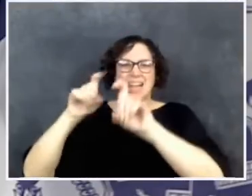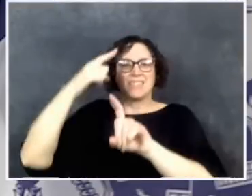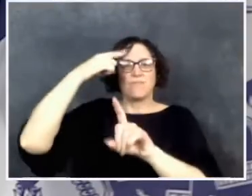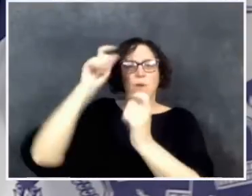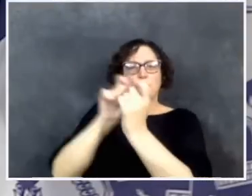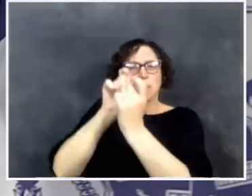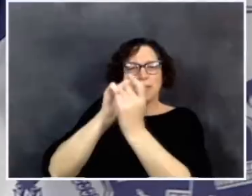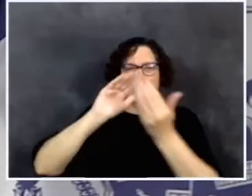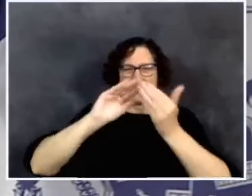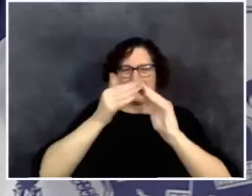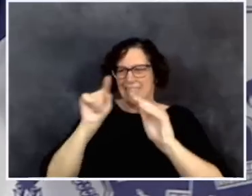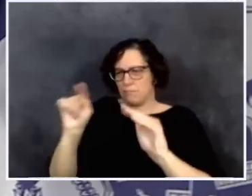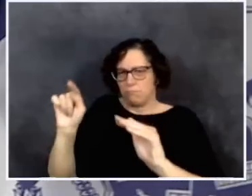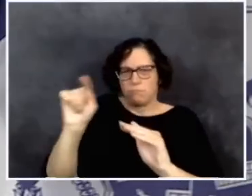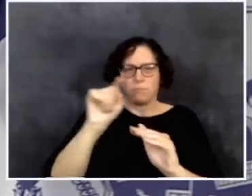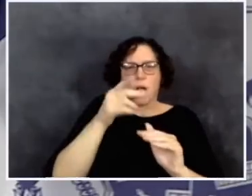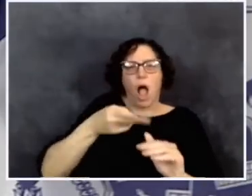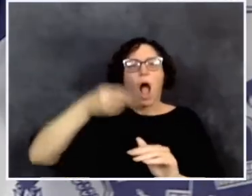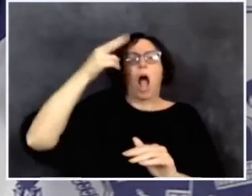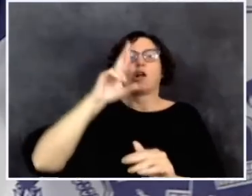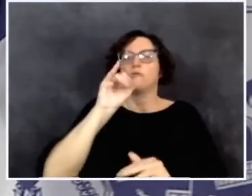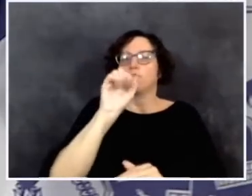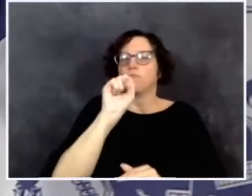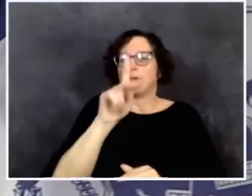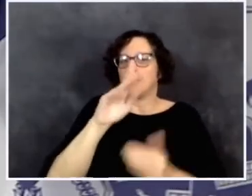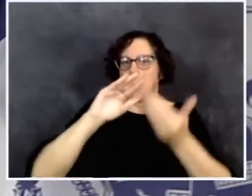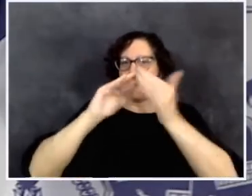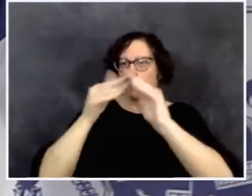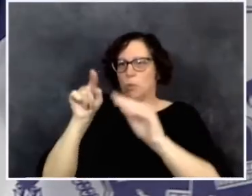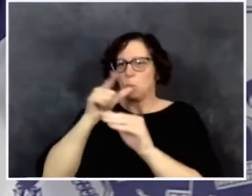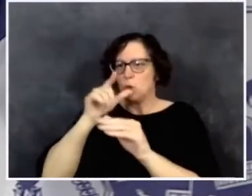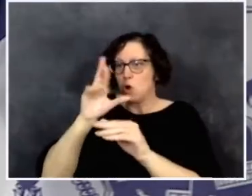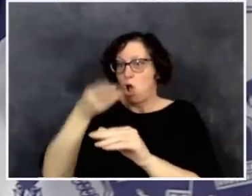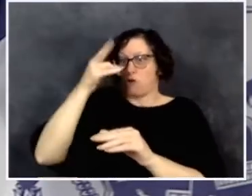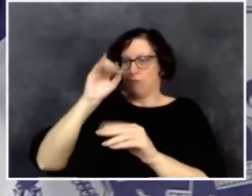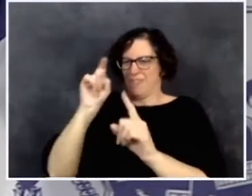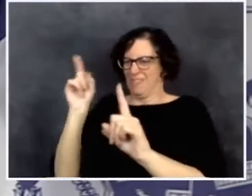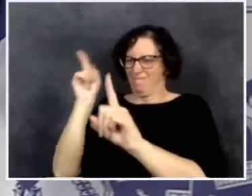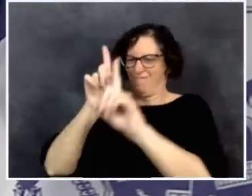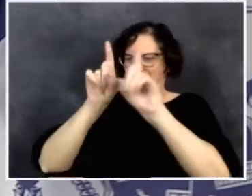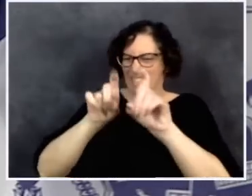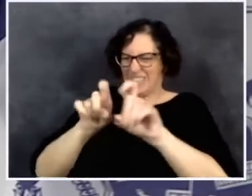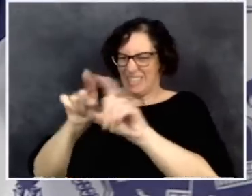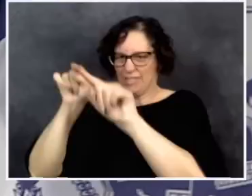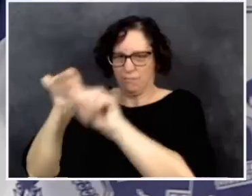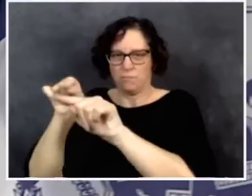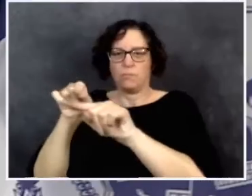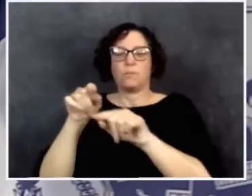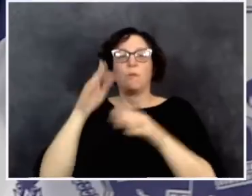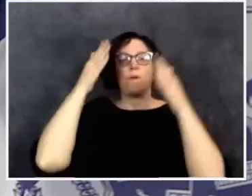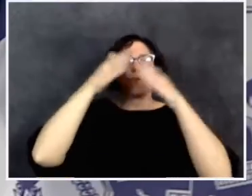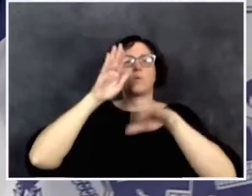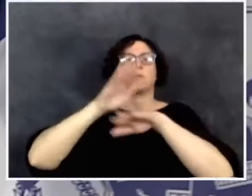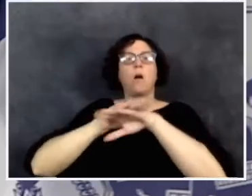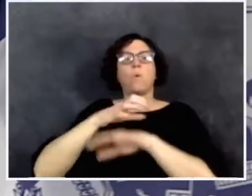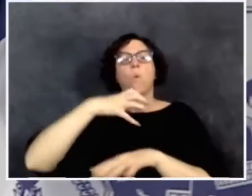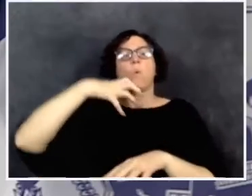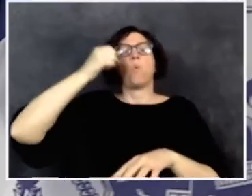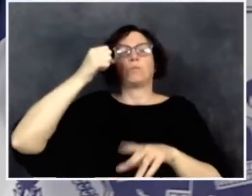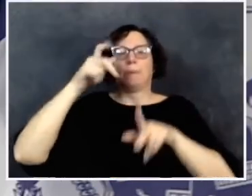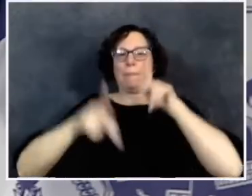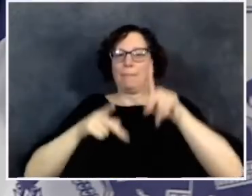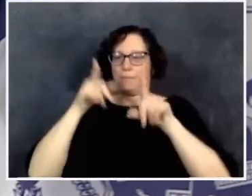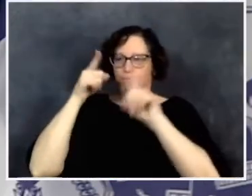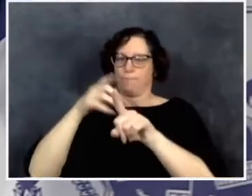and testing for adult home workers and home healthcare workers and folks who go and